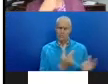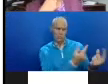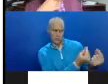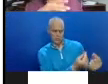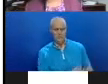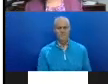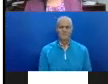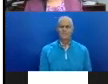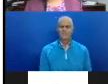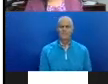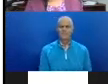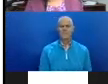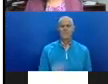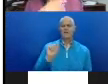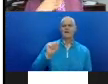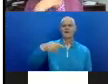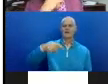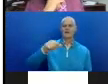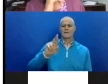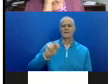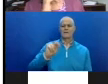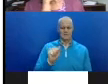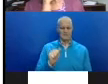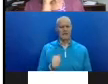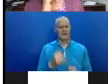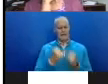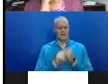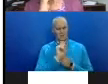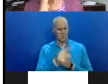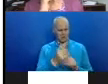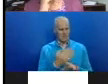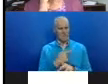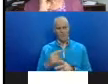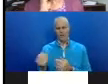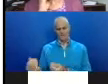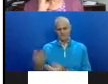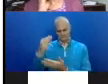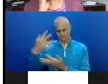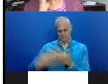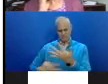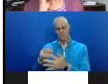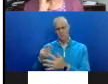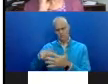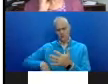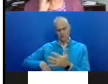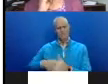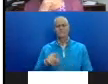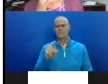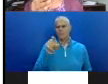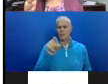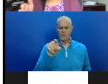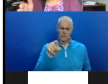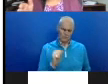going to ask one more question before reading some of the questions that have been submitted. You